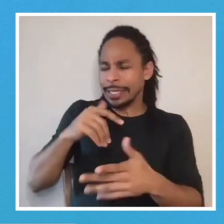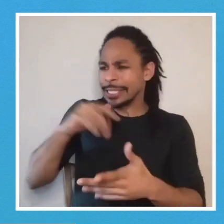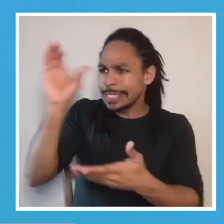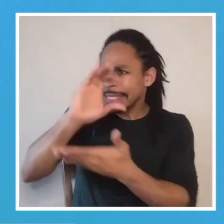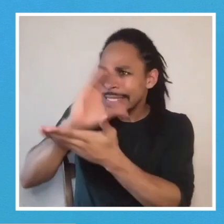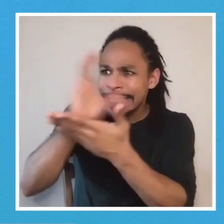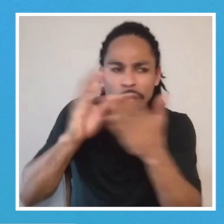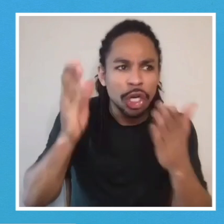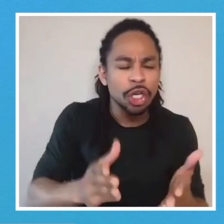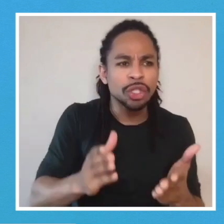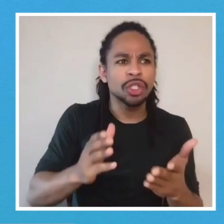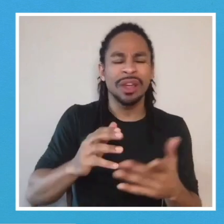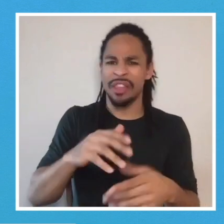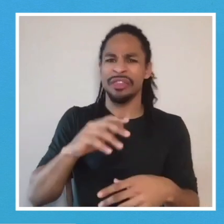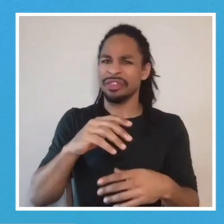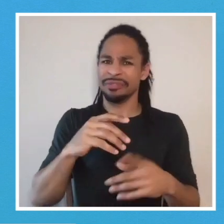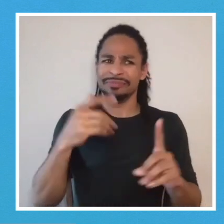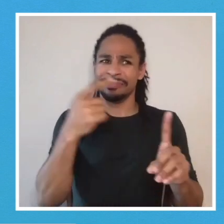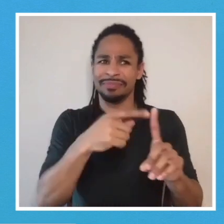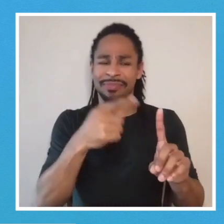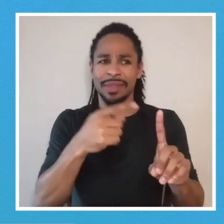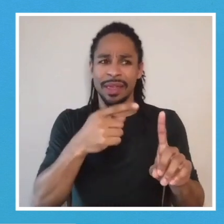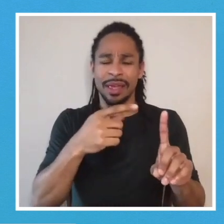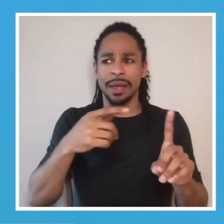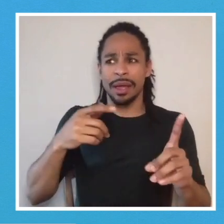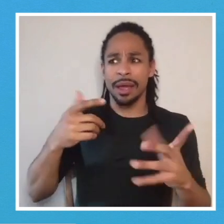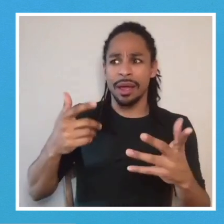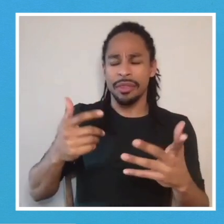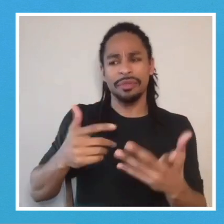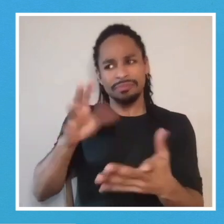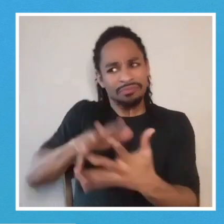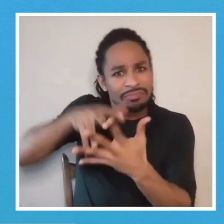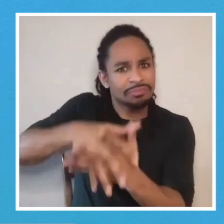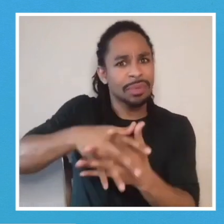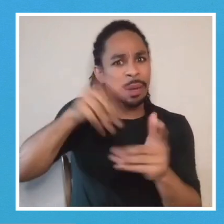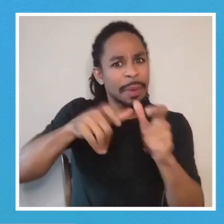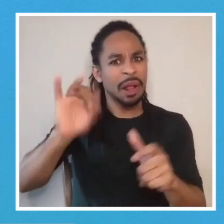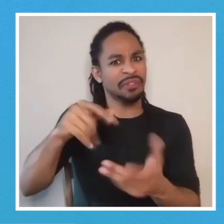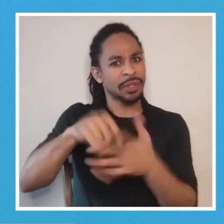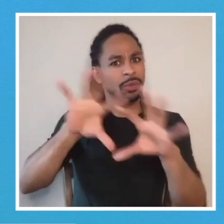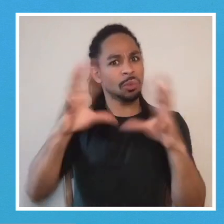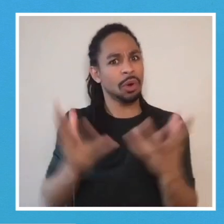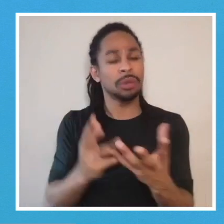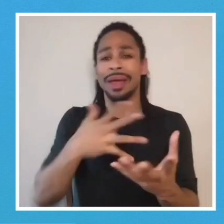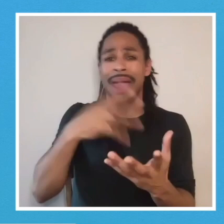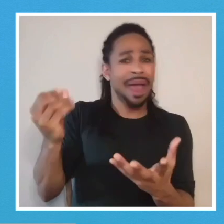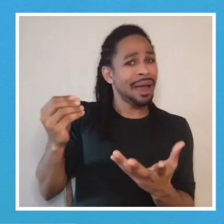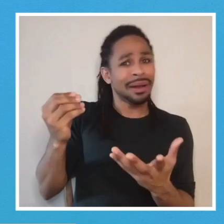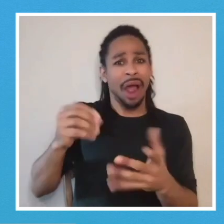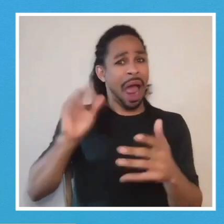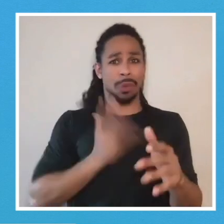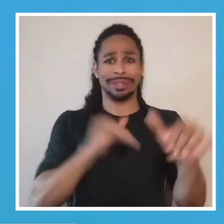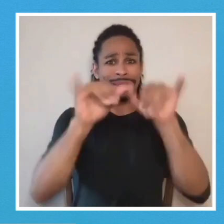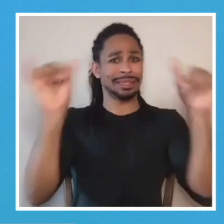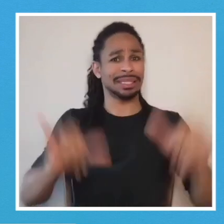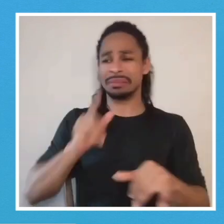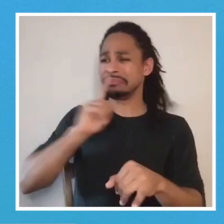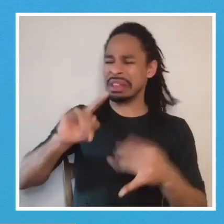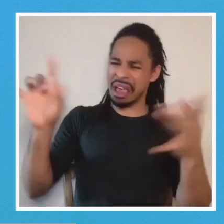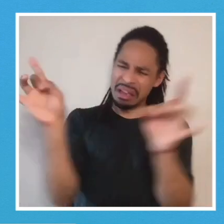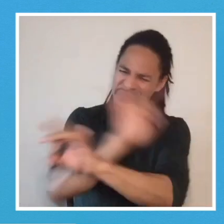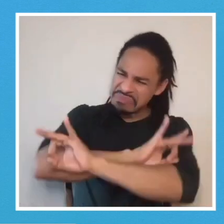most brutalized, marginalized, not the most, but in there, and with so